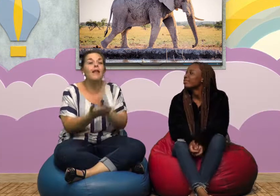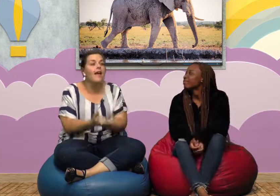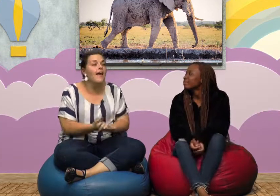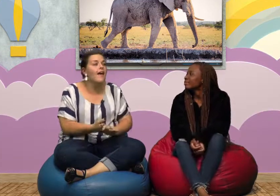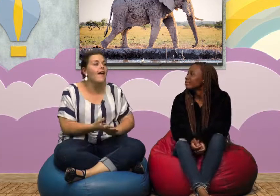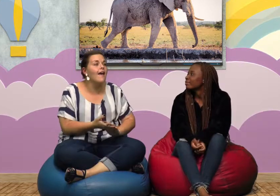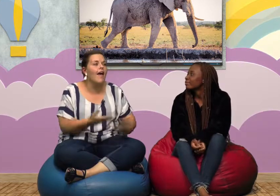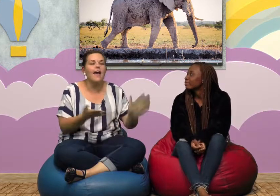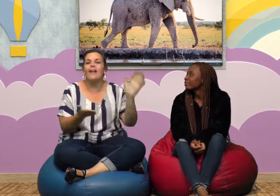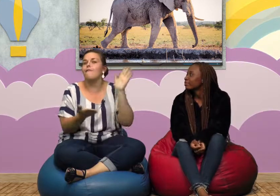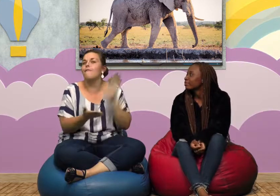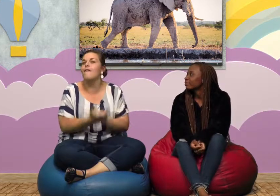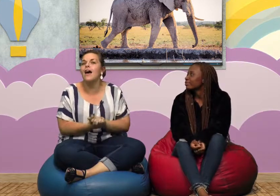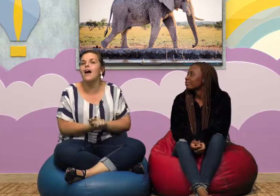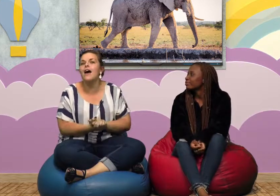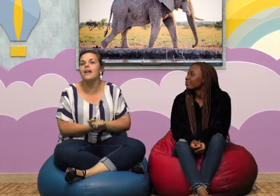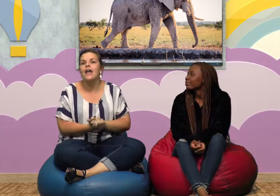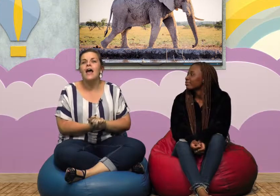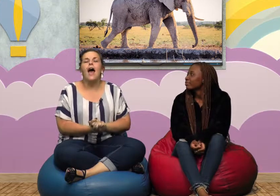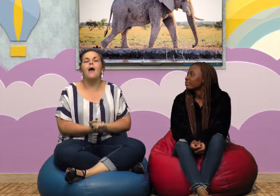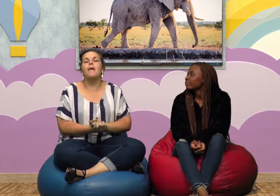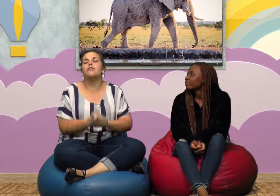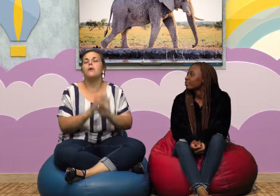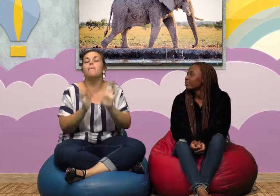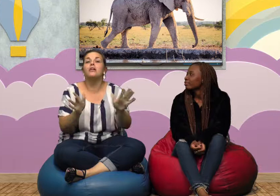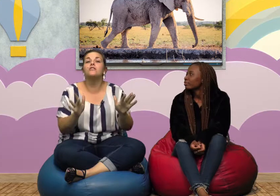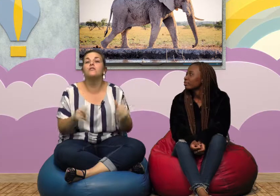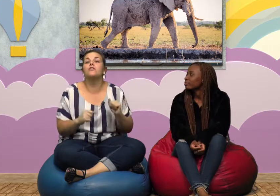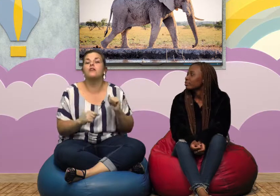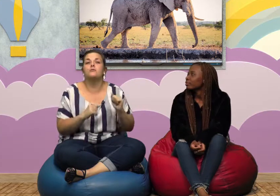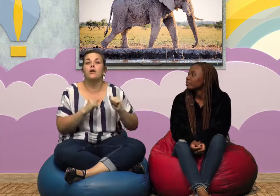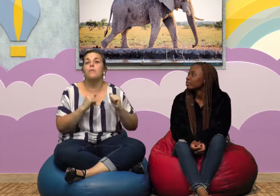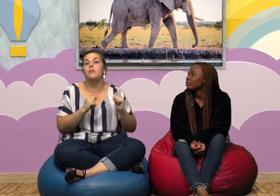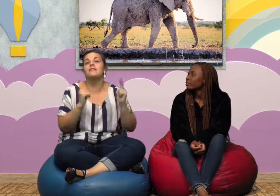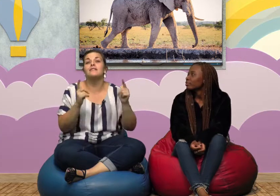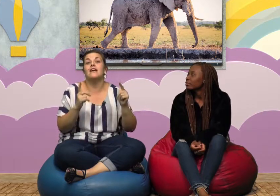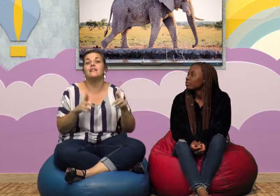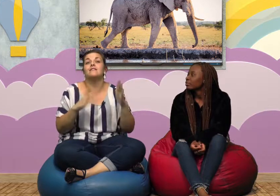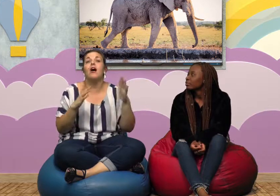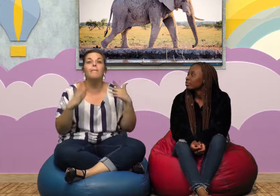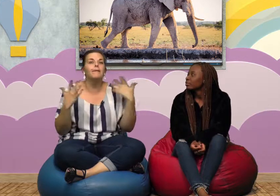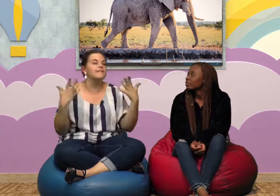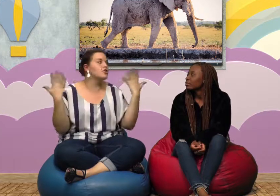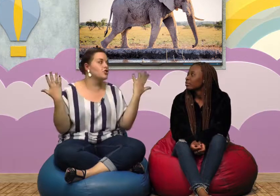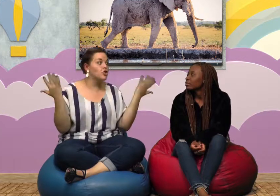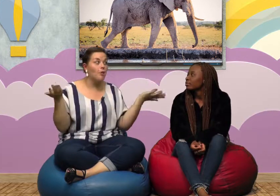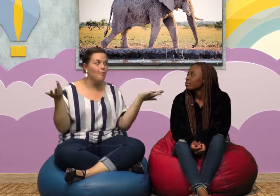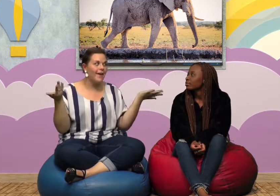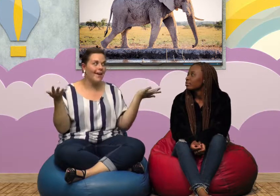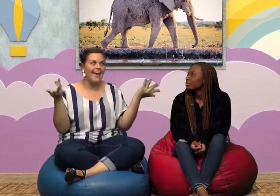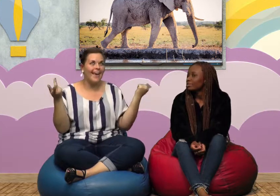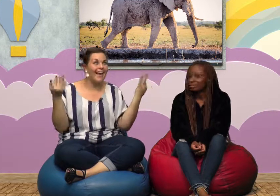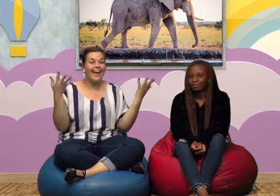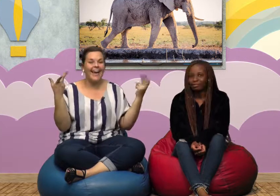and play and have fun and do a bunch of cool things while your mommies and daddies are busy